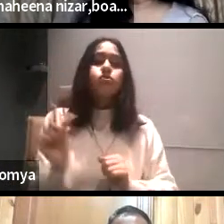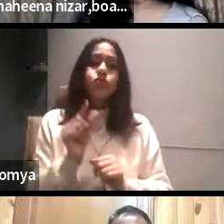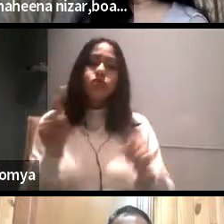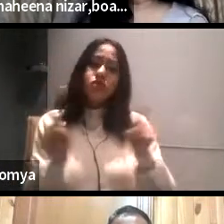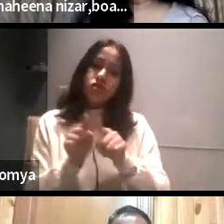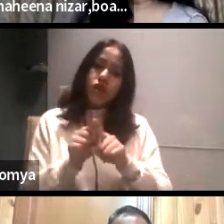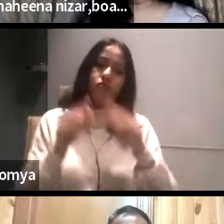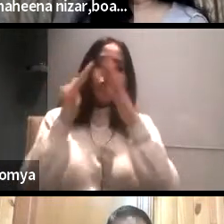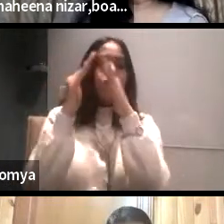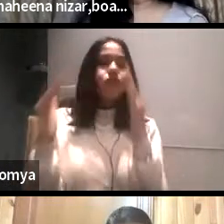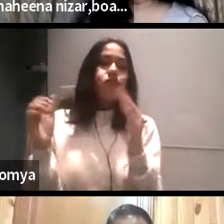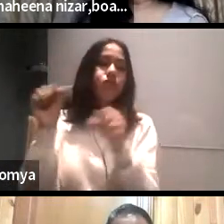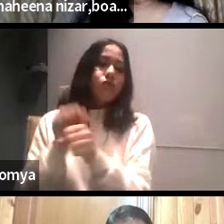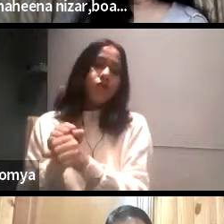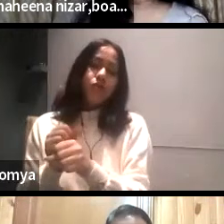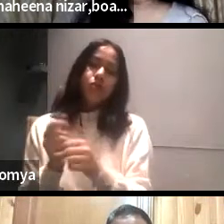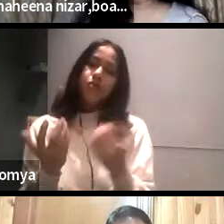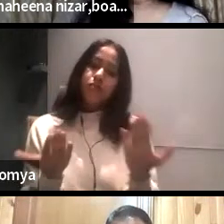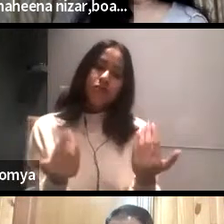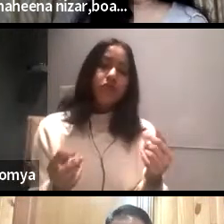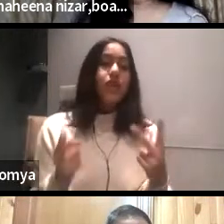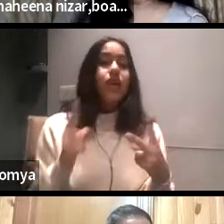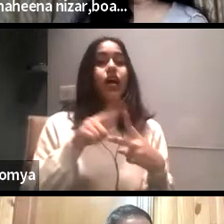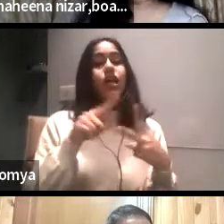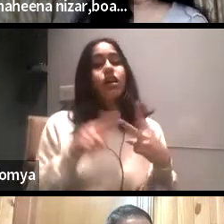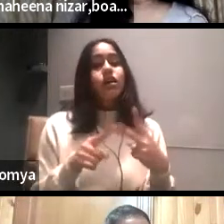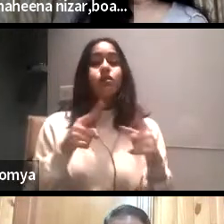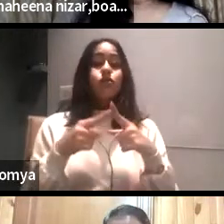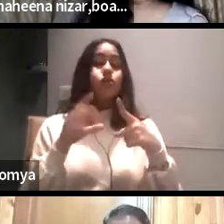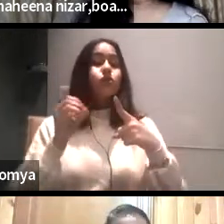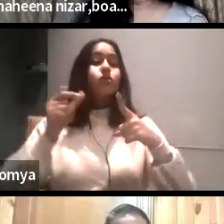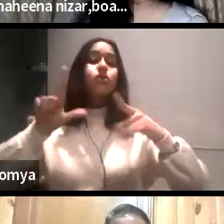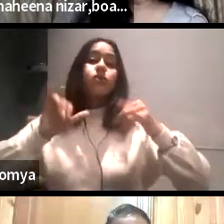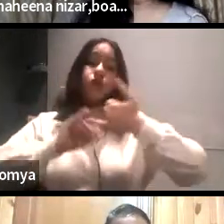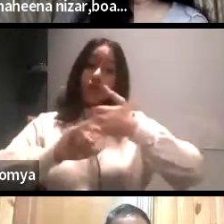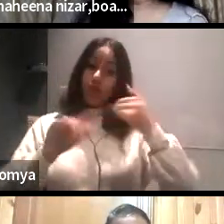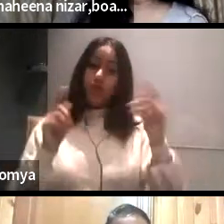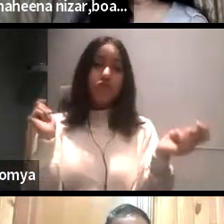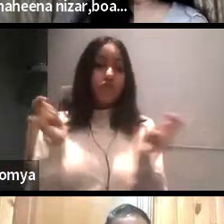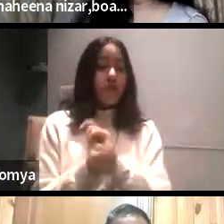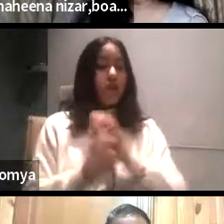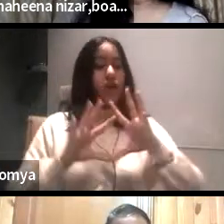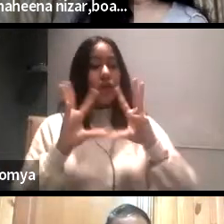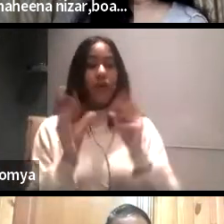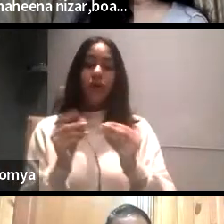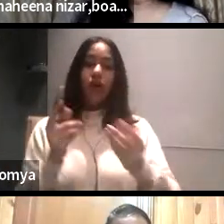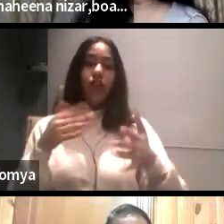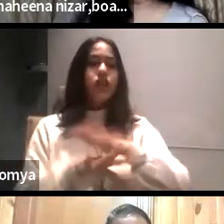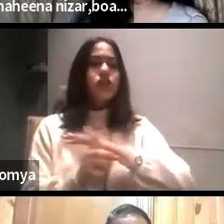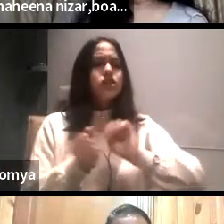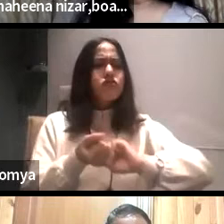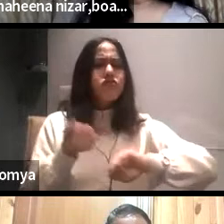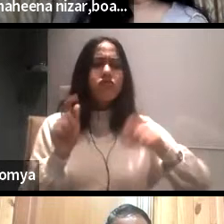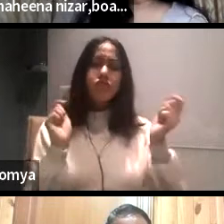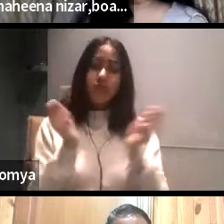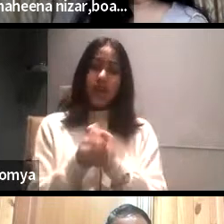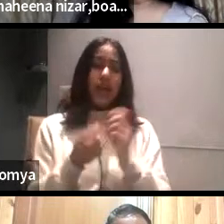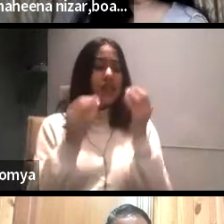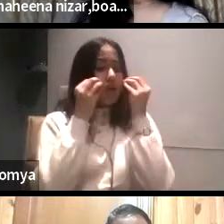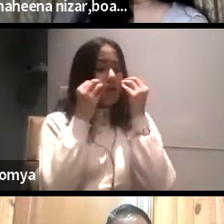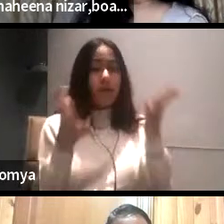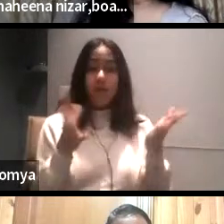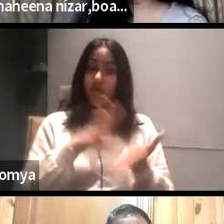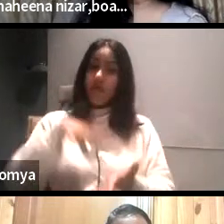work from home model. So we changed those tools, the communication, and the whole strategy. So it has been amazing learning.